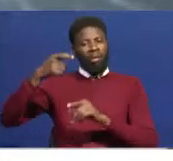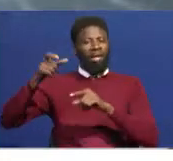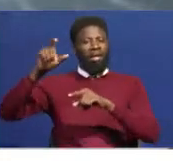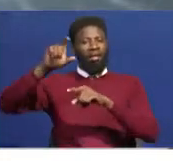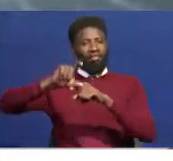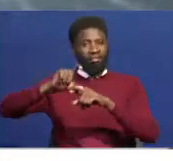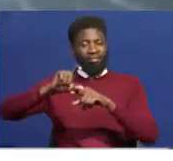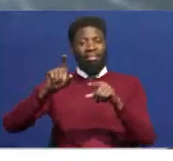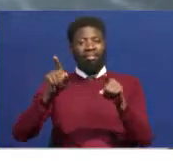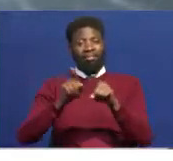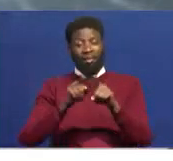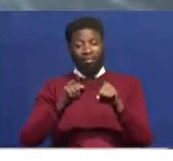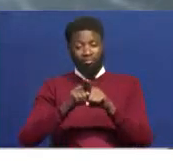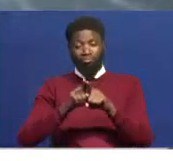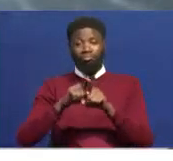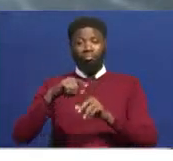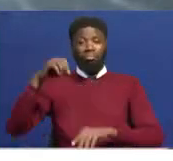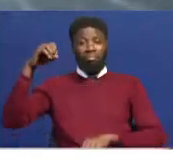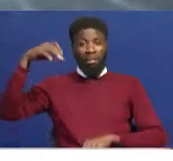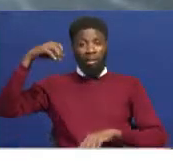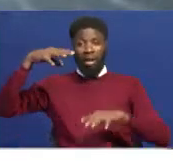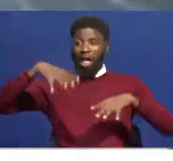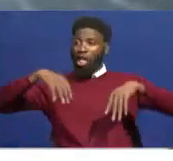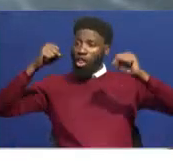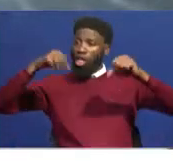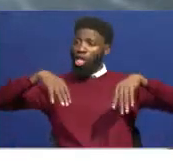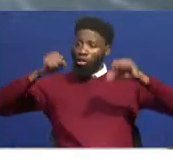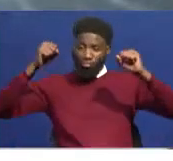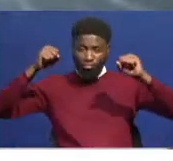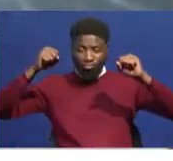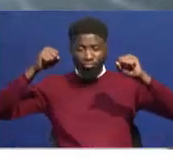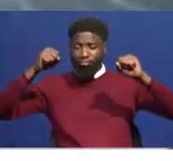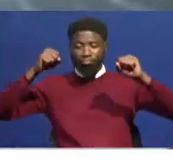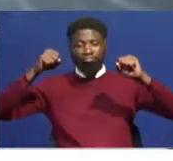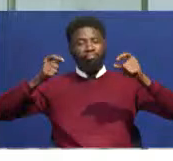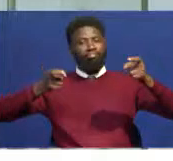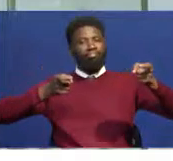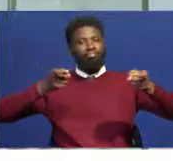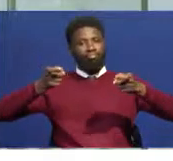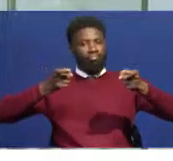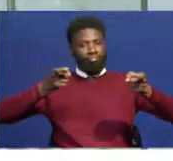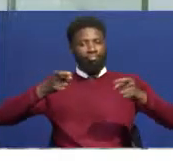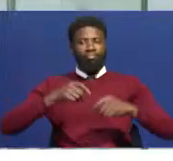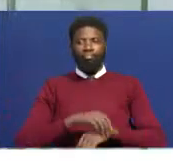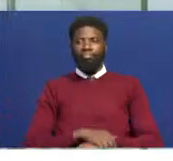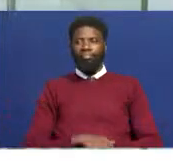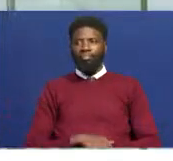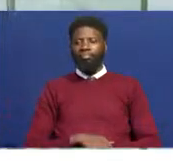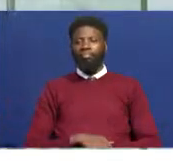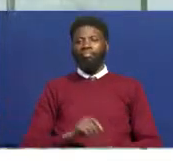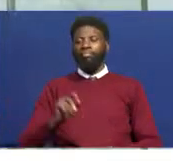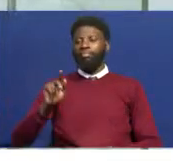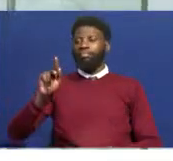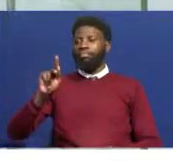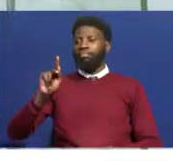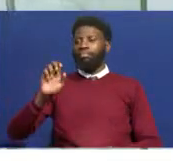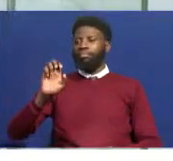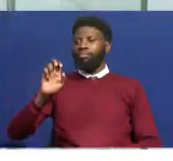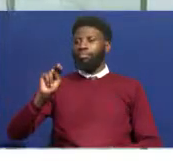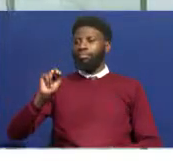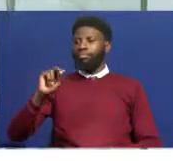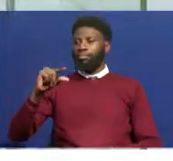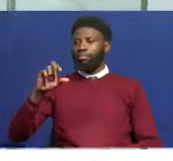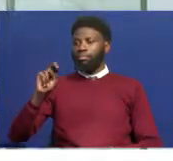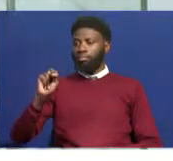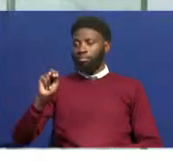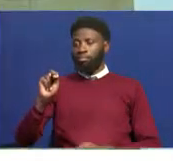grid and stability of power supply to the connected establishments. The Kenya Energy Generating Company,